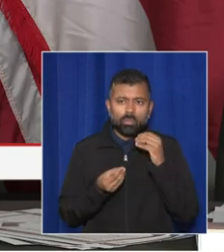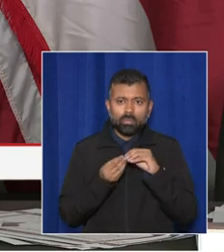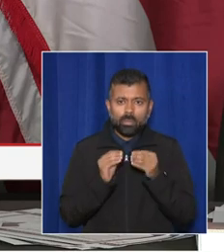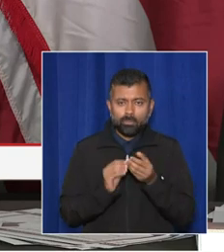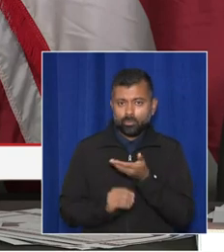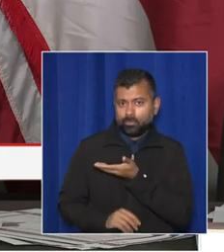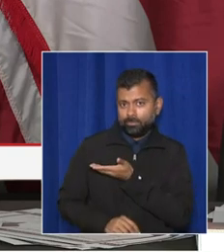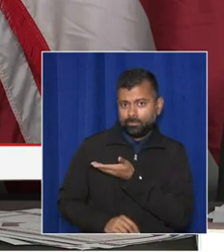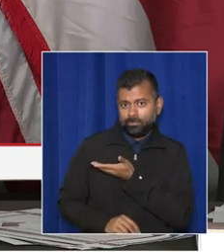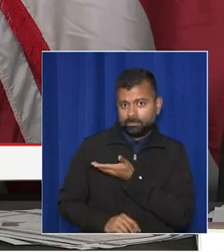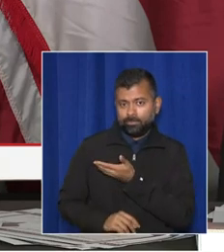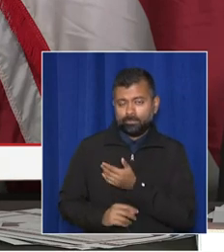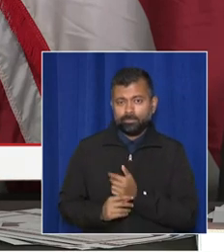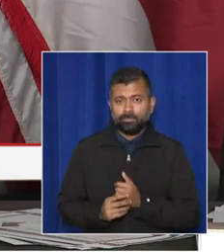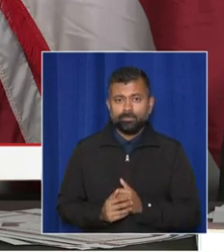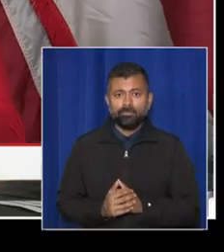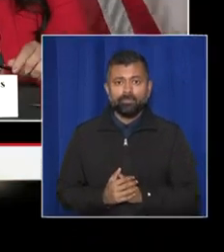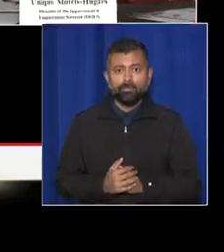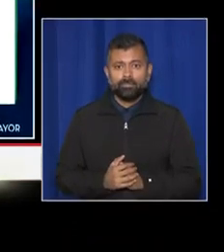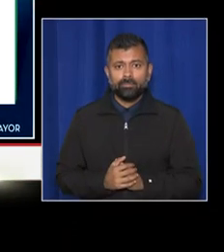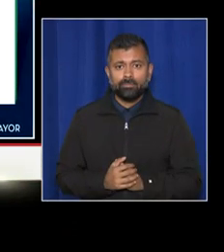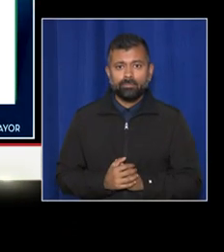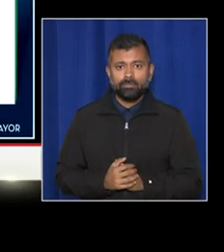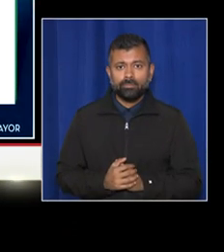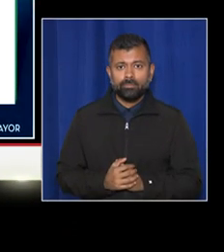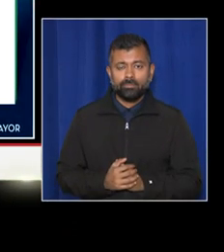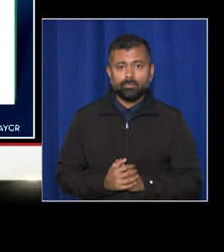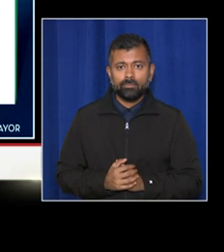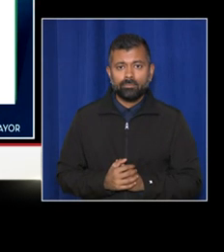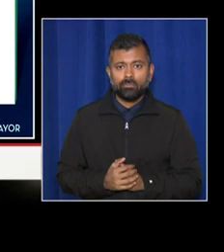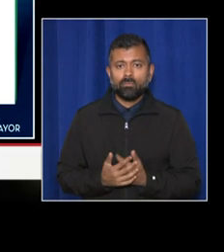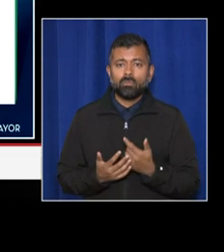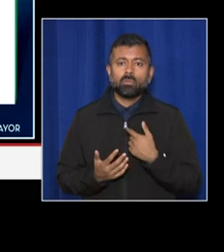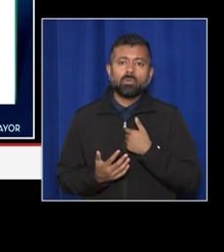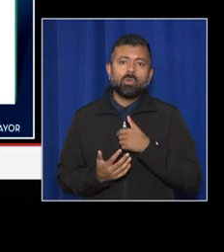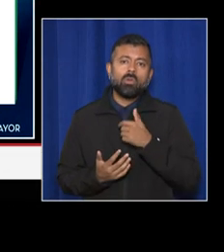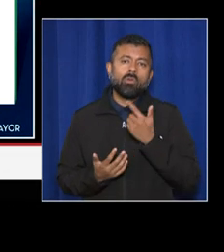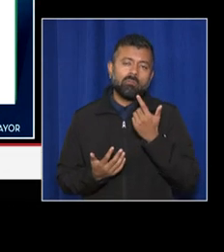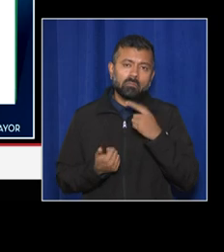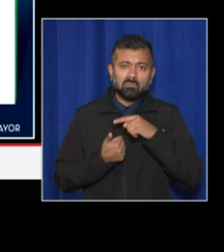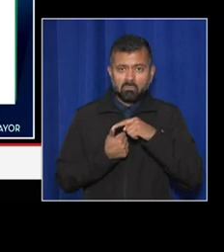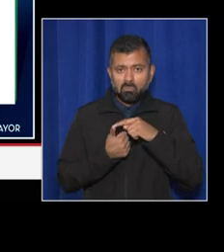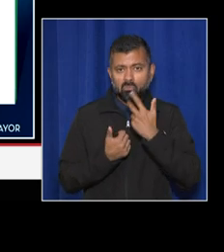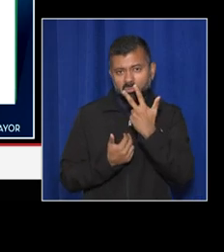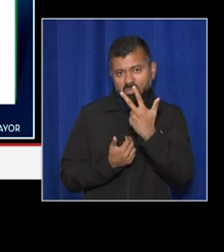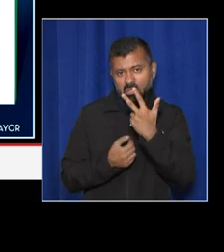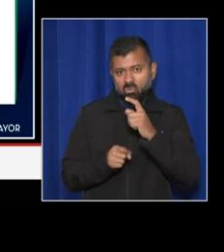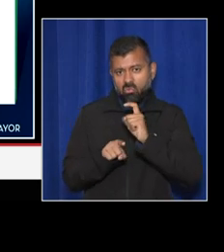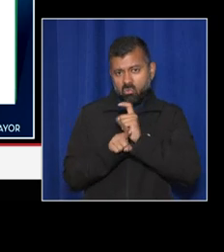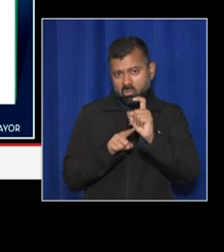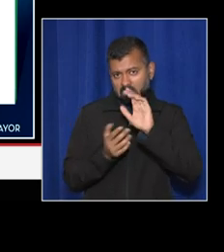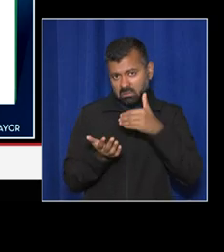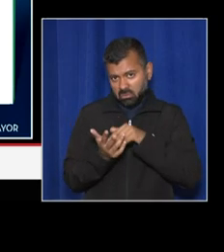202-724-7000, or you can visit us in person at any of the call centers to see if we can pinpoint exactly where your